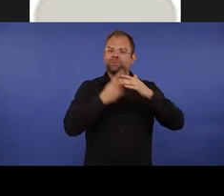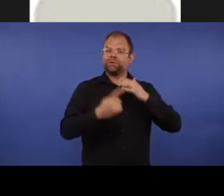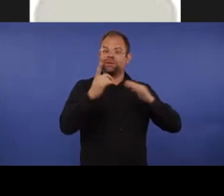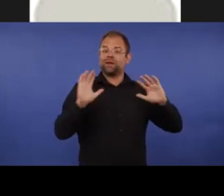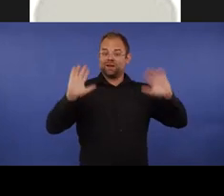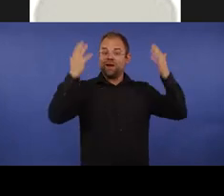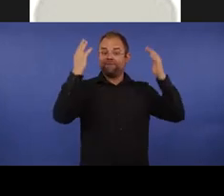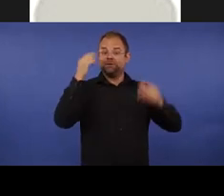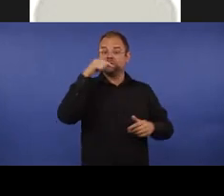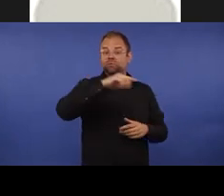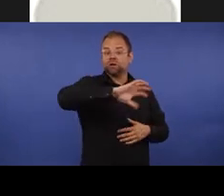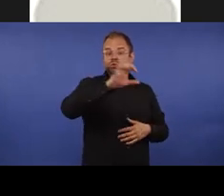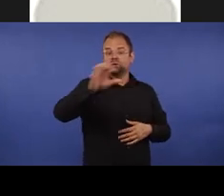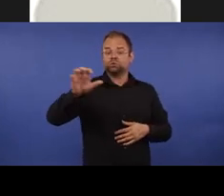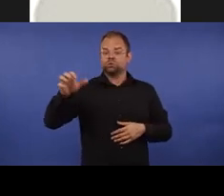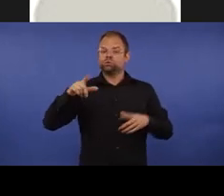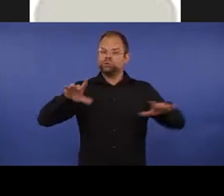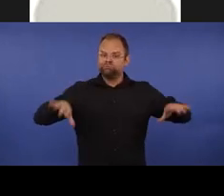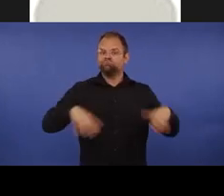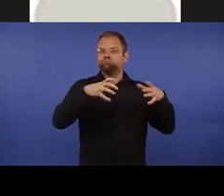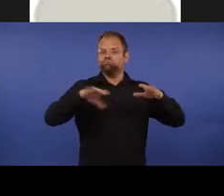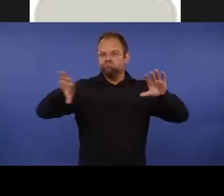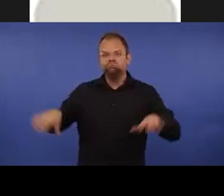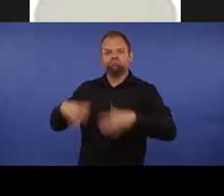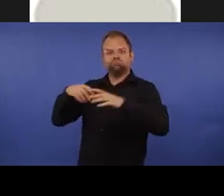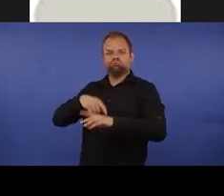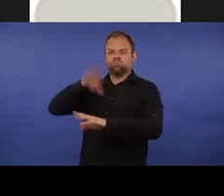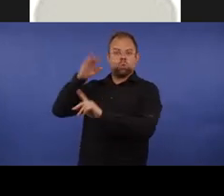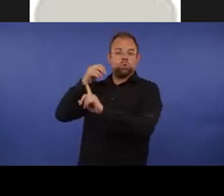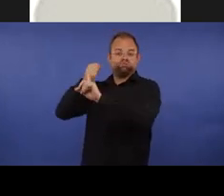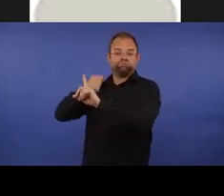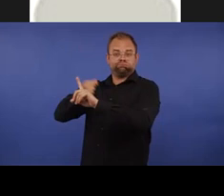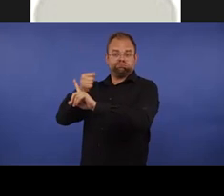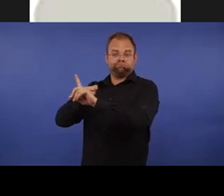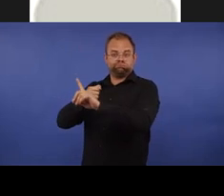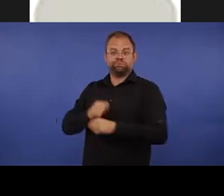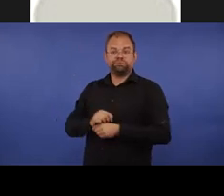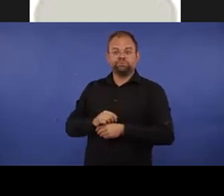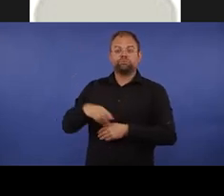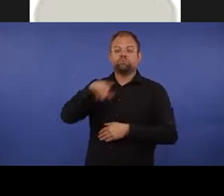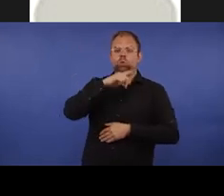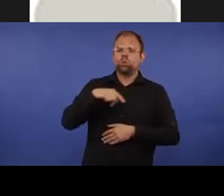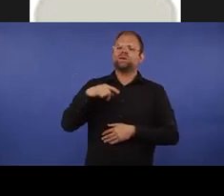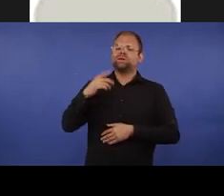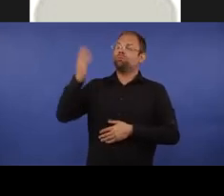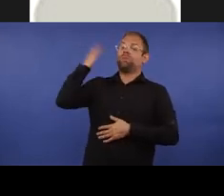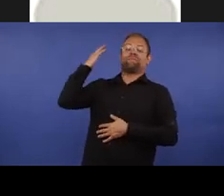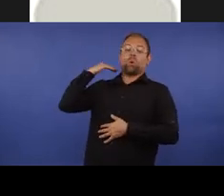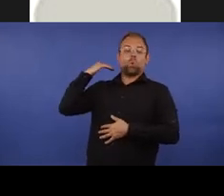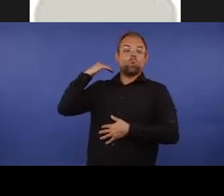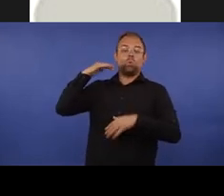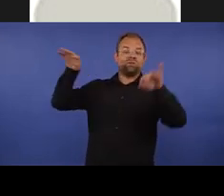not. Now it is very clear that we are not being heard enough. And I want to thank Gerard and